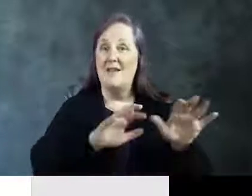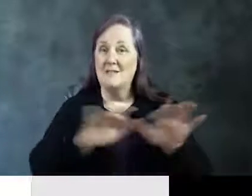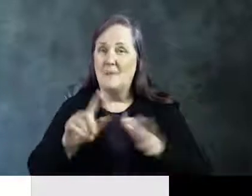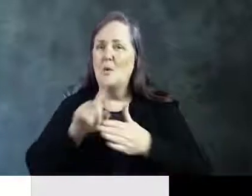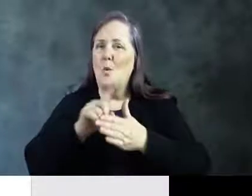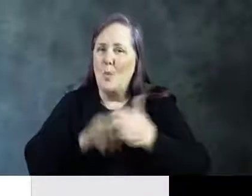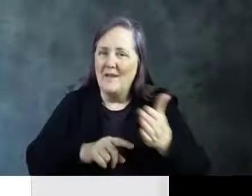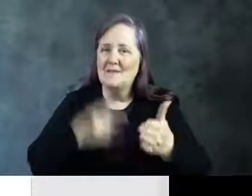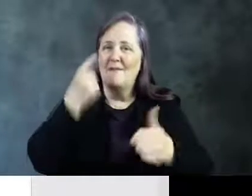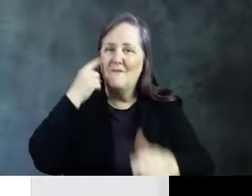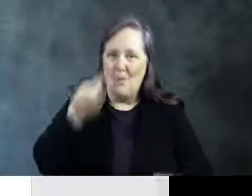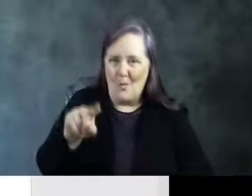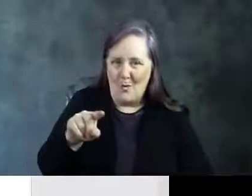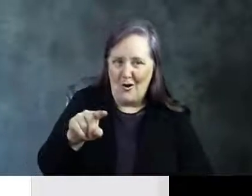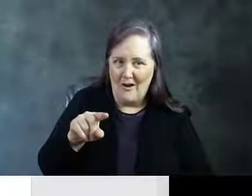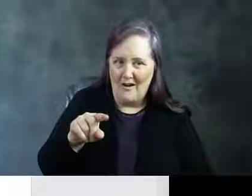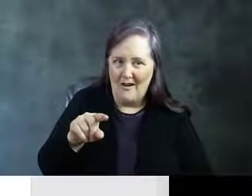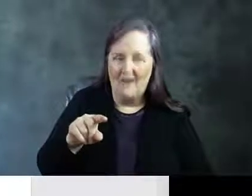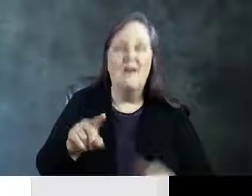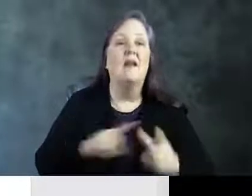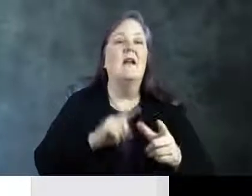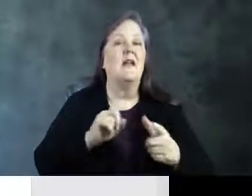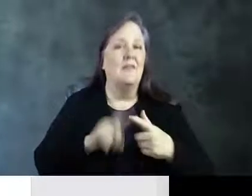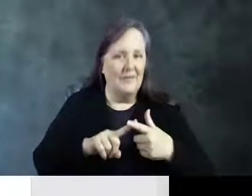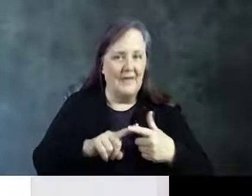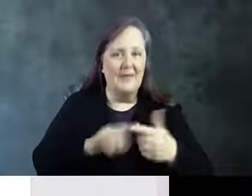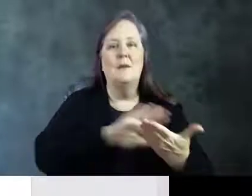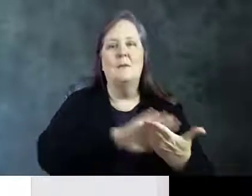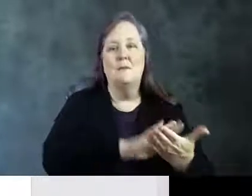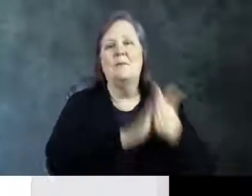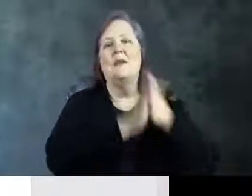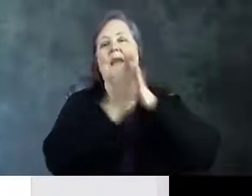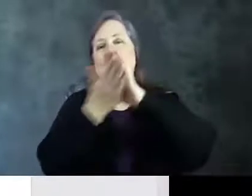program launch webinar. Now let's go ahead and make that our